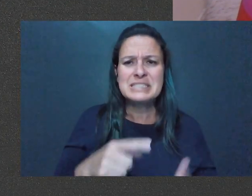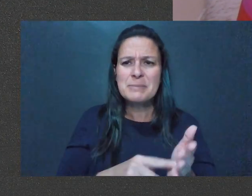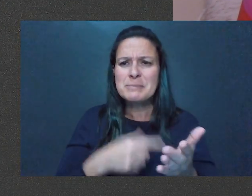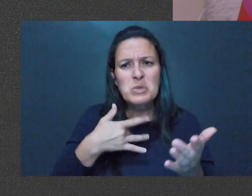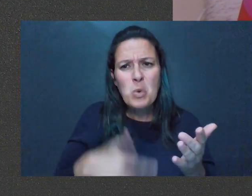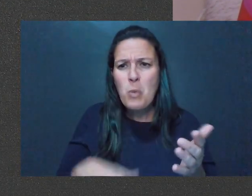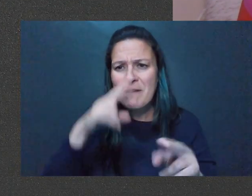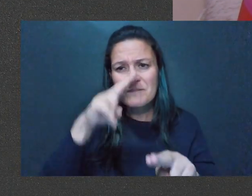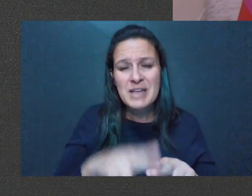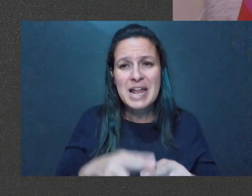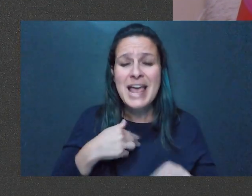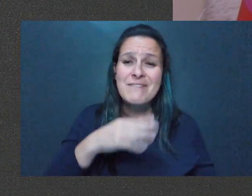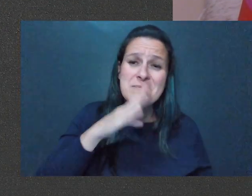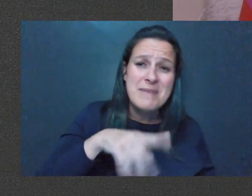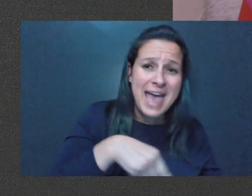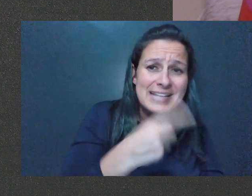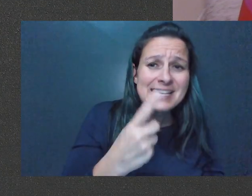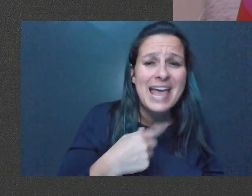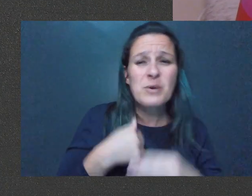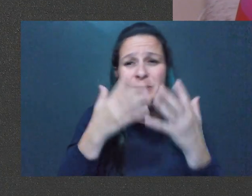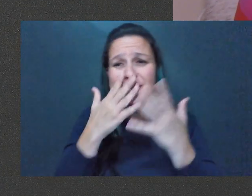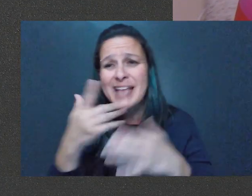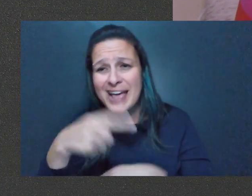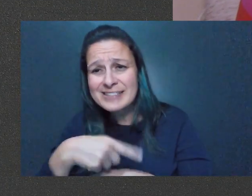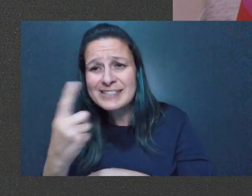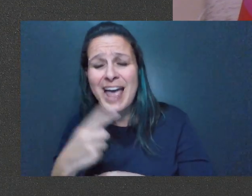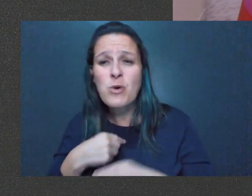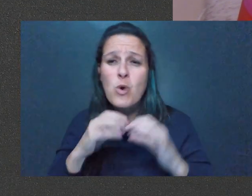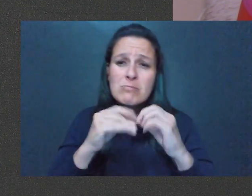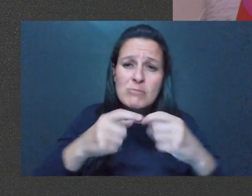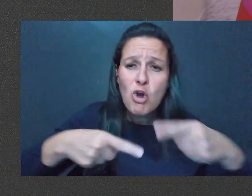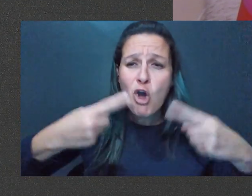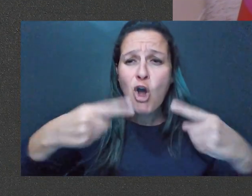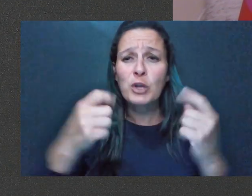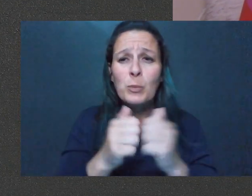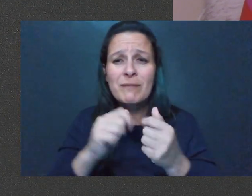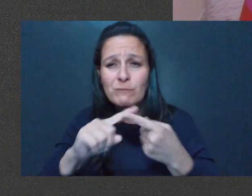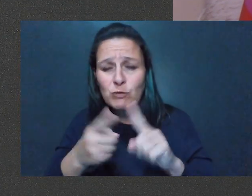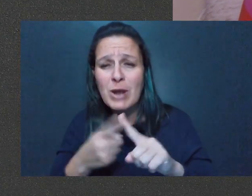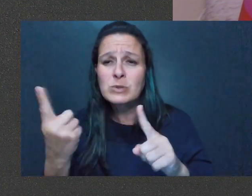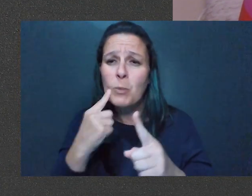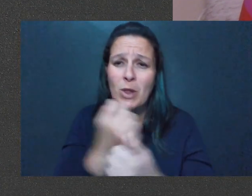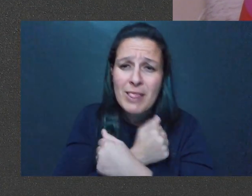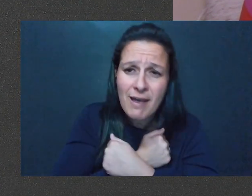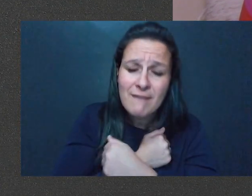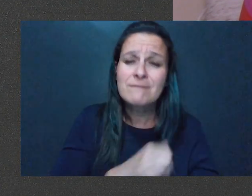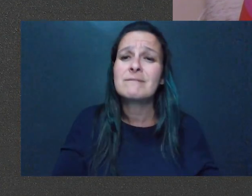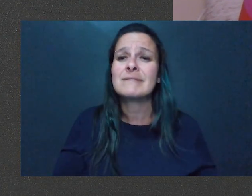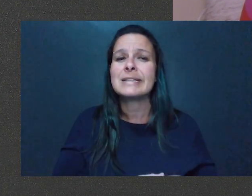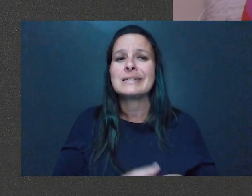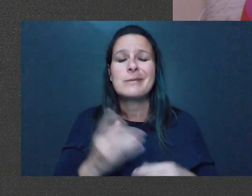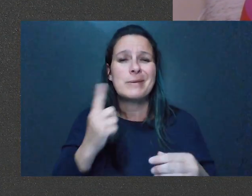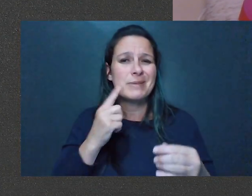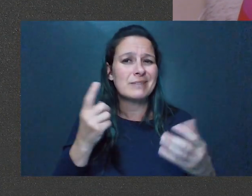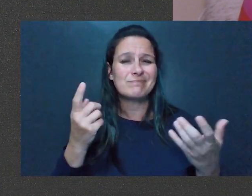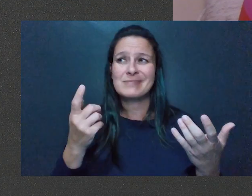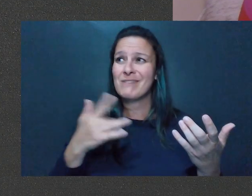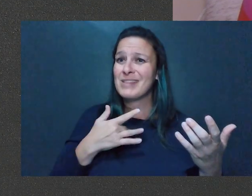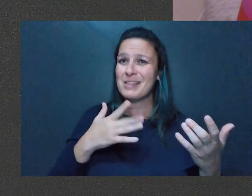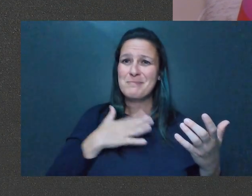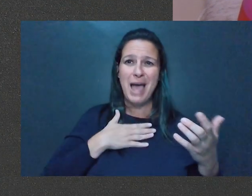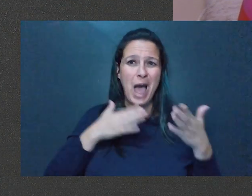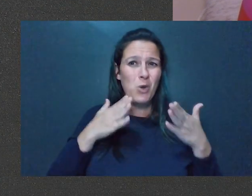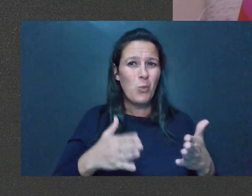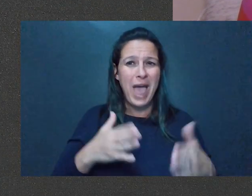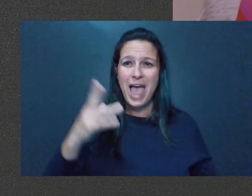sad day, or maybe we've had an argument with someone we love, or maybe we're not getting our way one day, and that never feels good when you don't